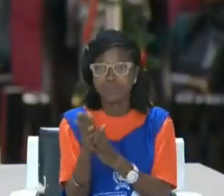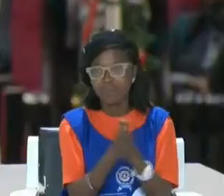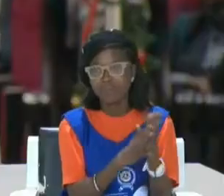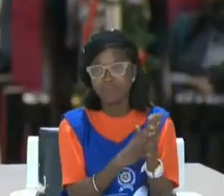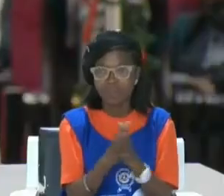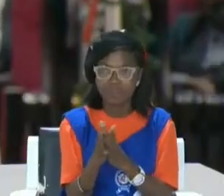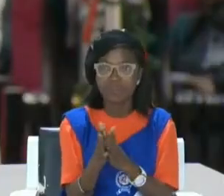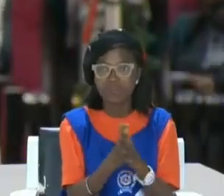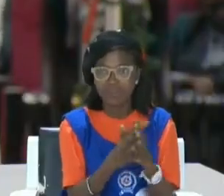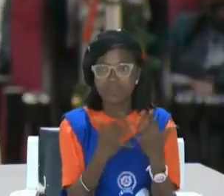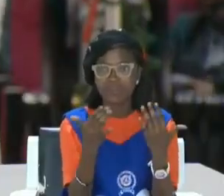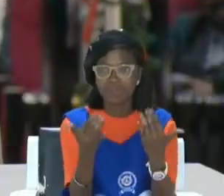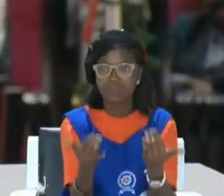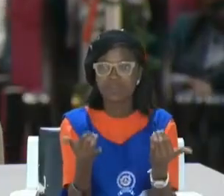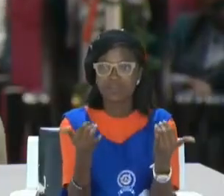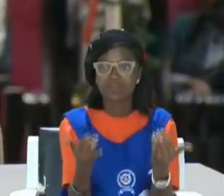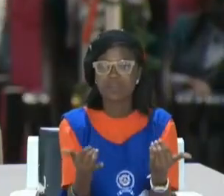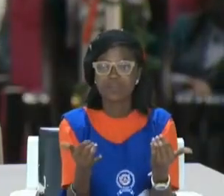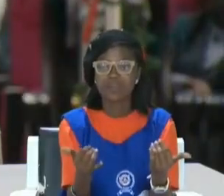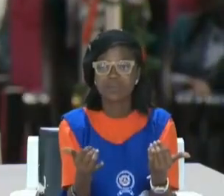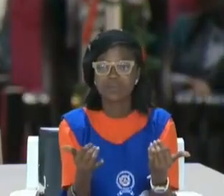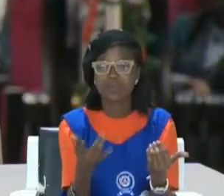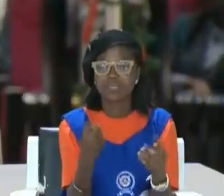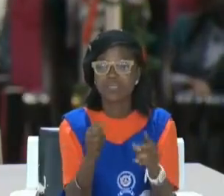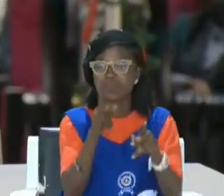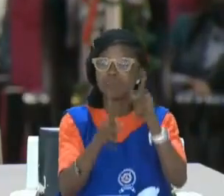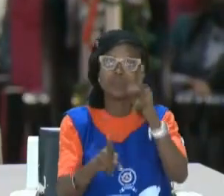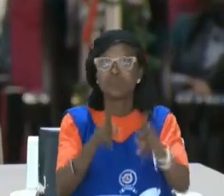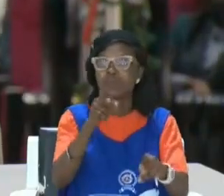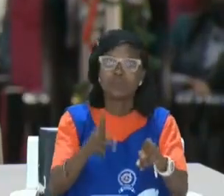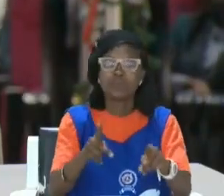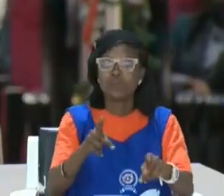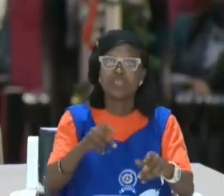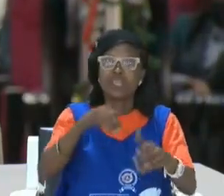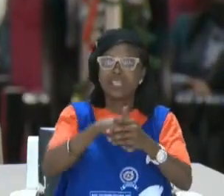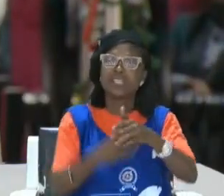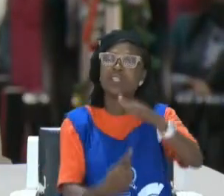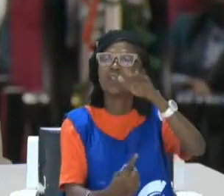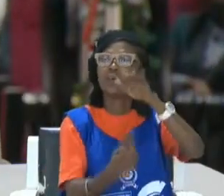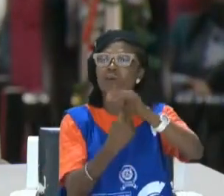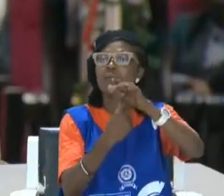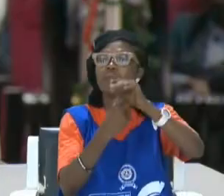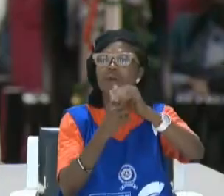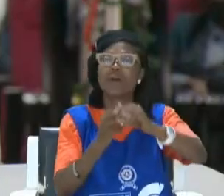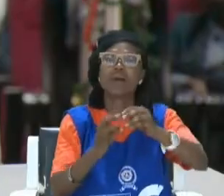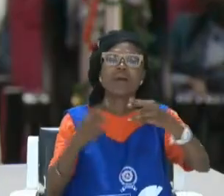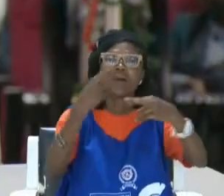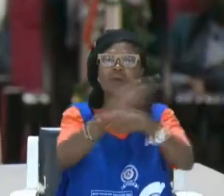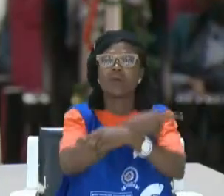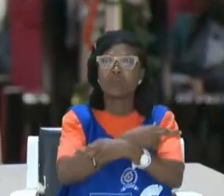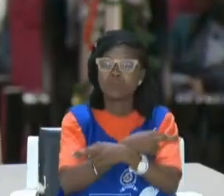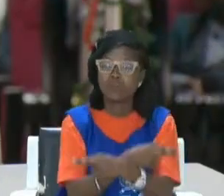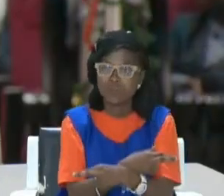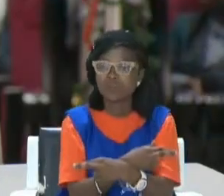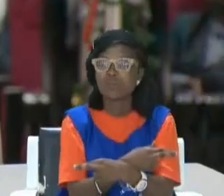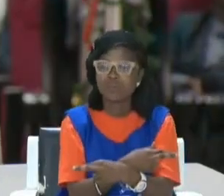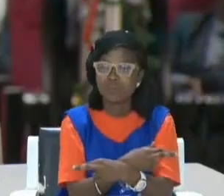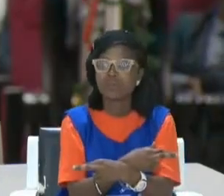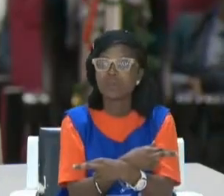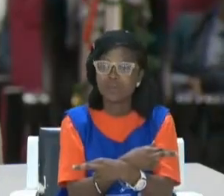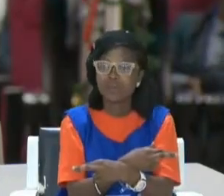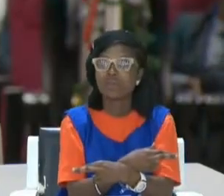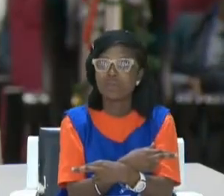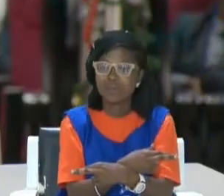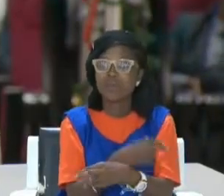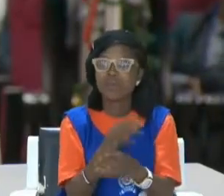Now, so the people in the upper room lost fear. From that